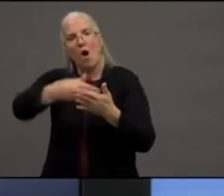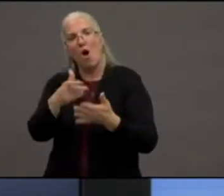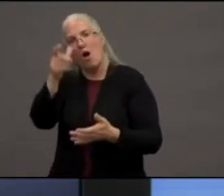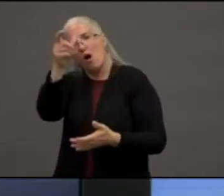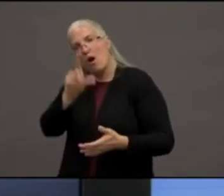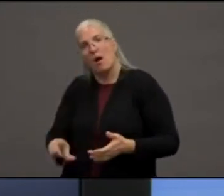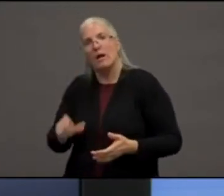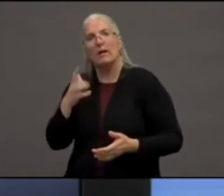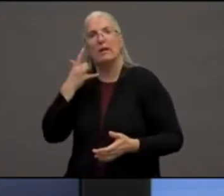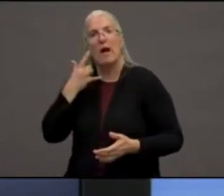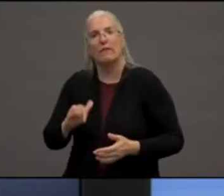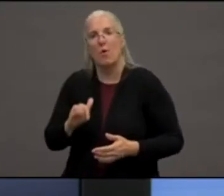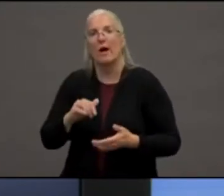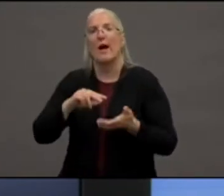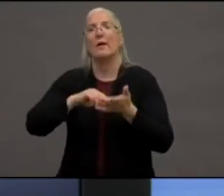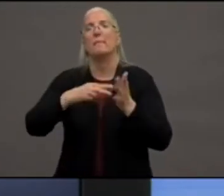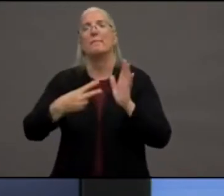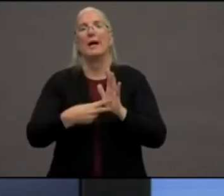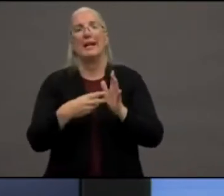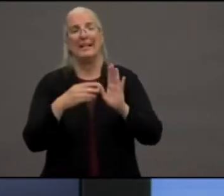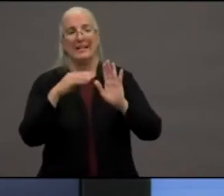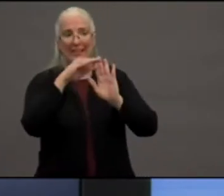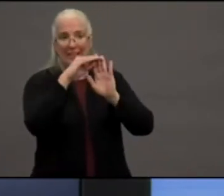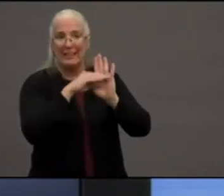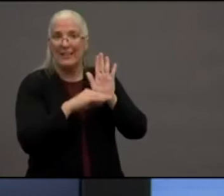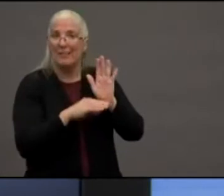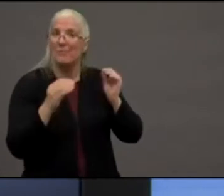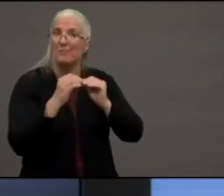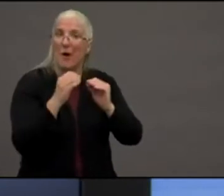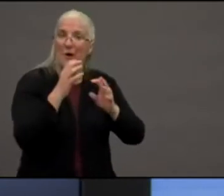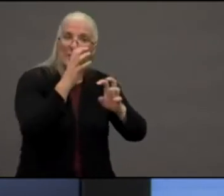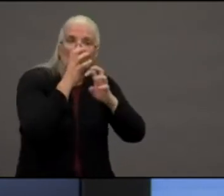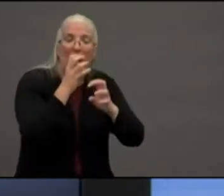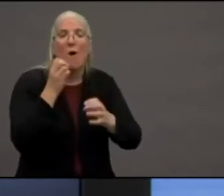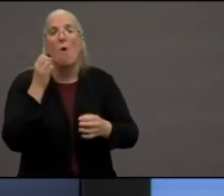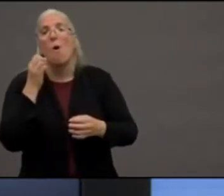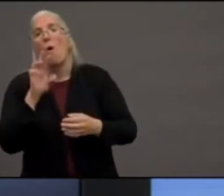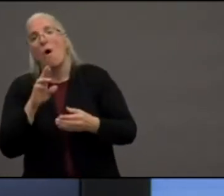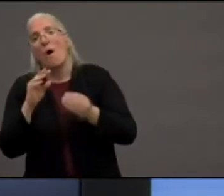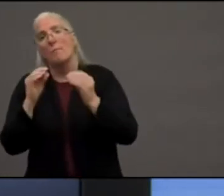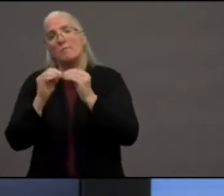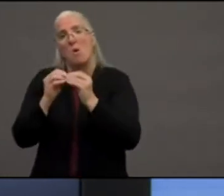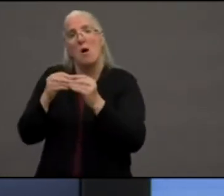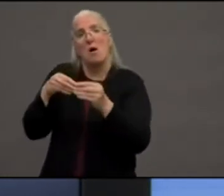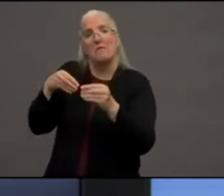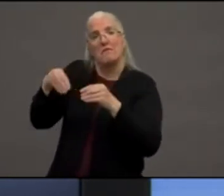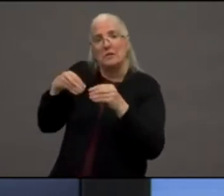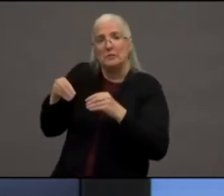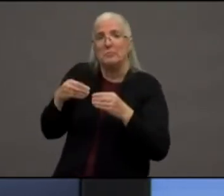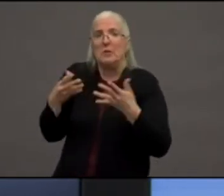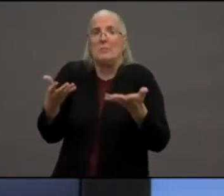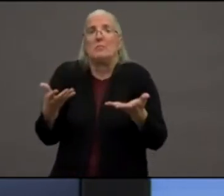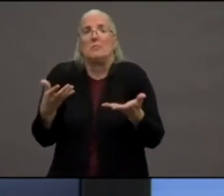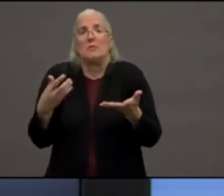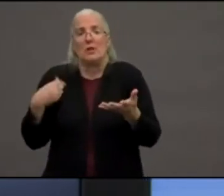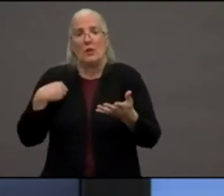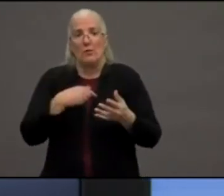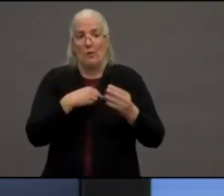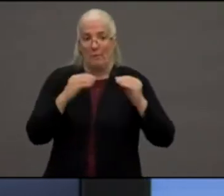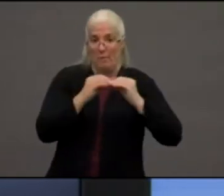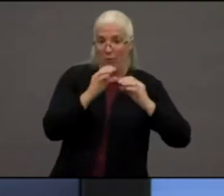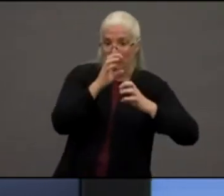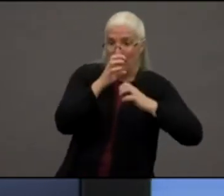stringent than the county, and vice versa. And as always, we tell people to please follow the directions that are the